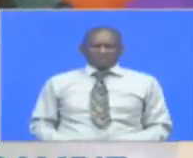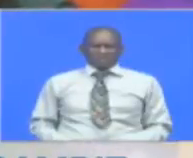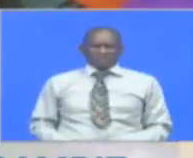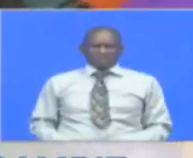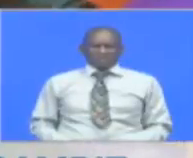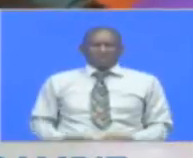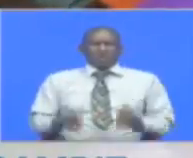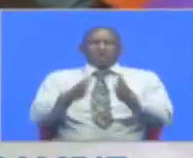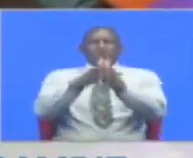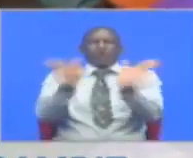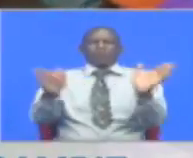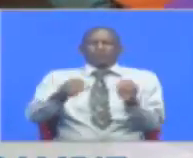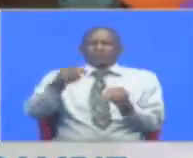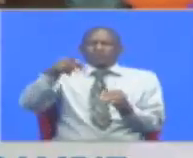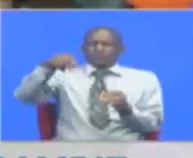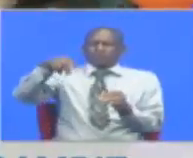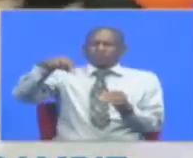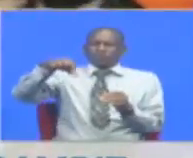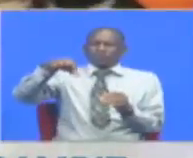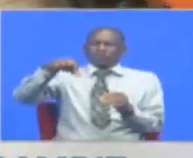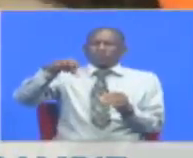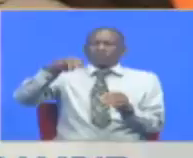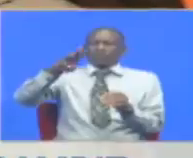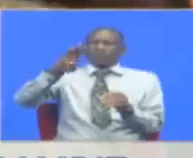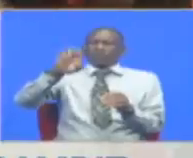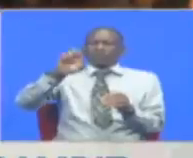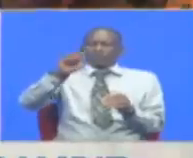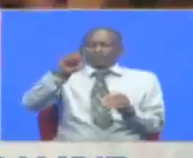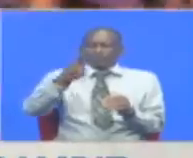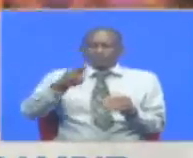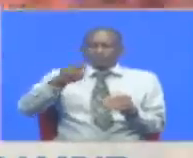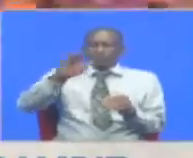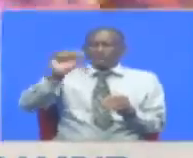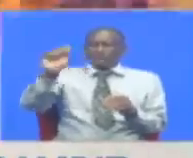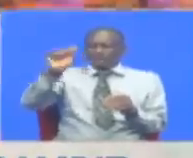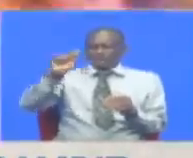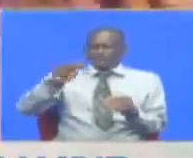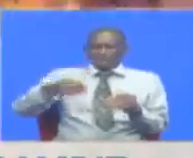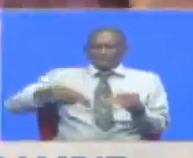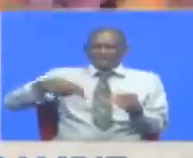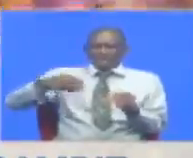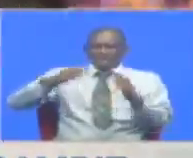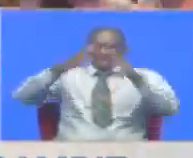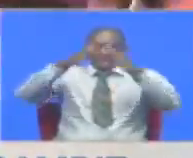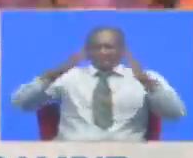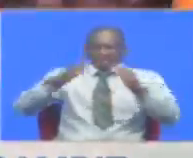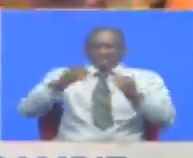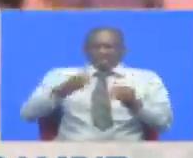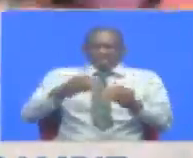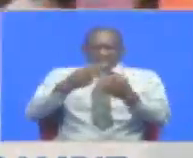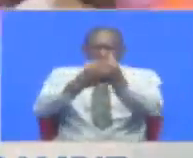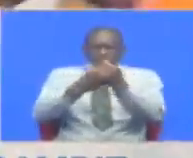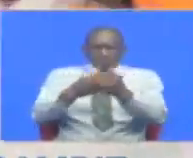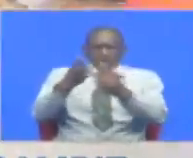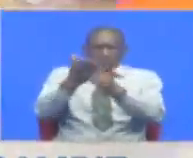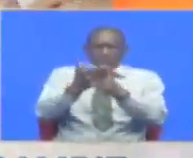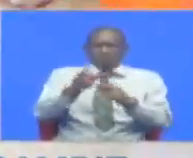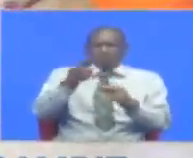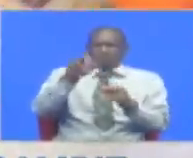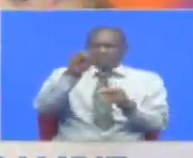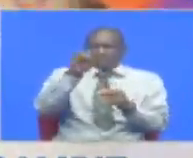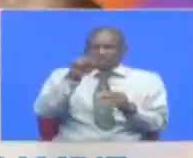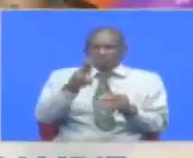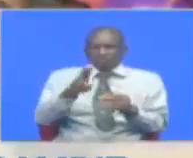The opening of Kwetu Abadea Heights marks the start of a long-term partnership between the United States International University